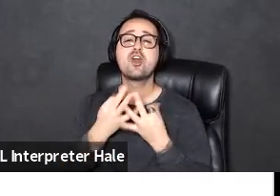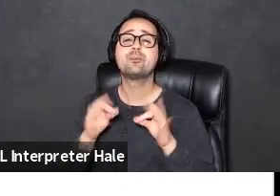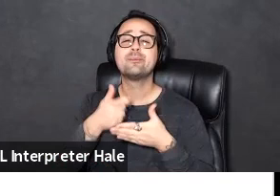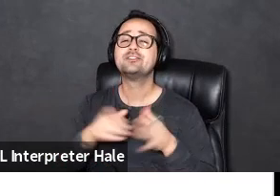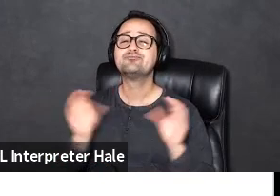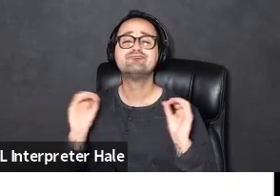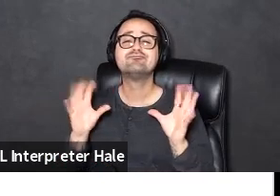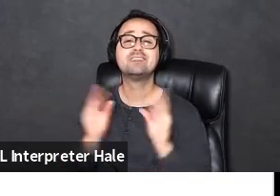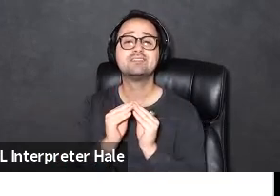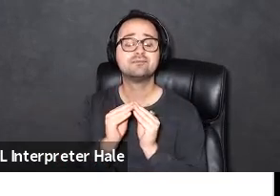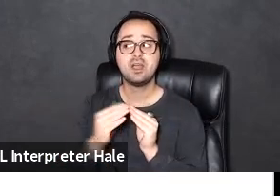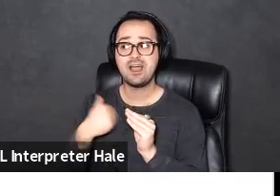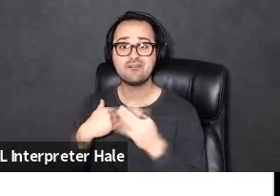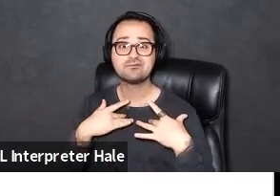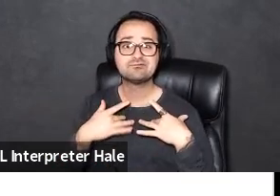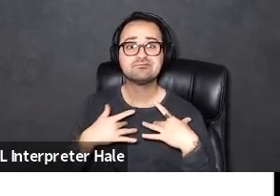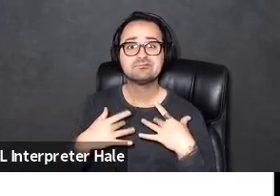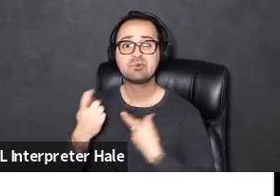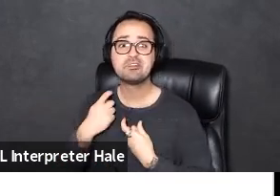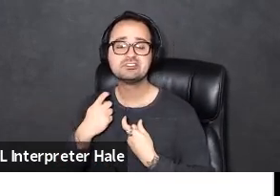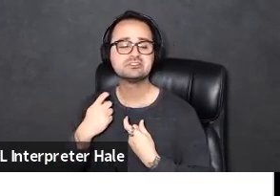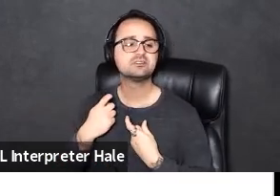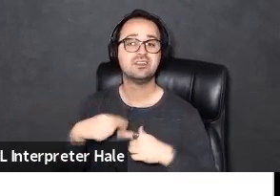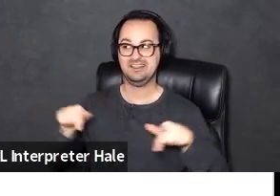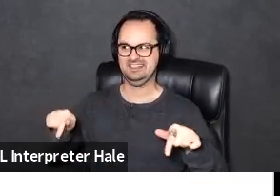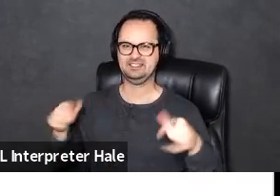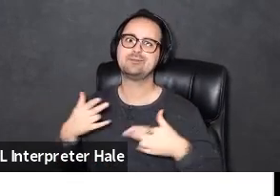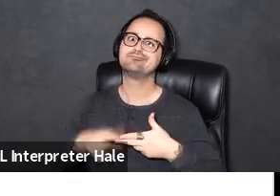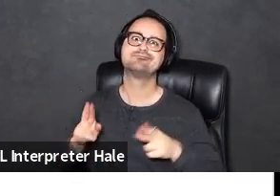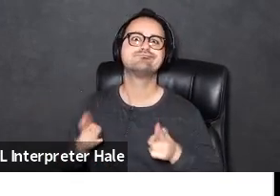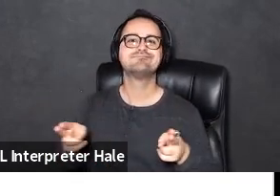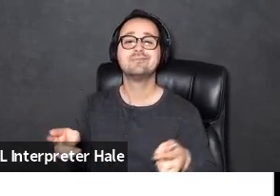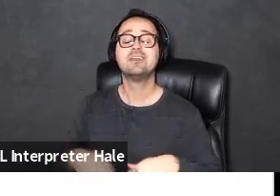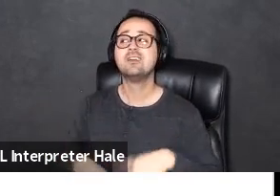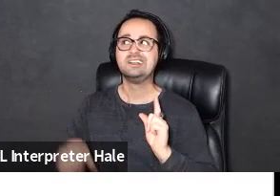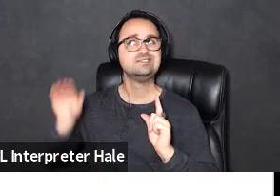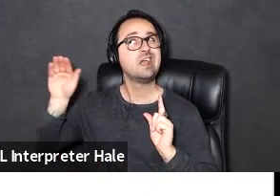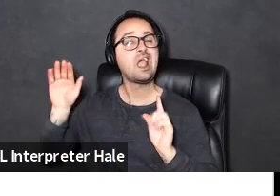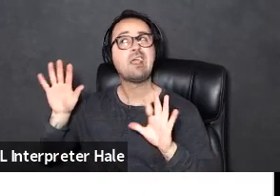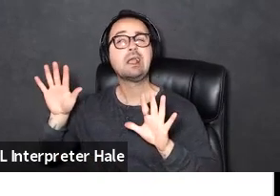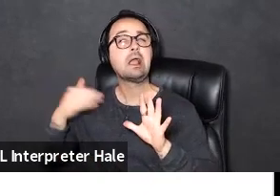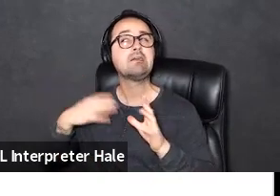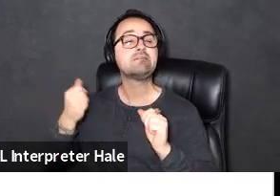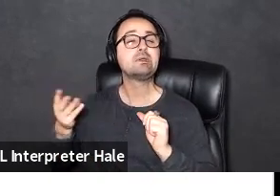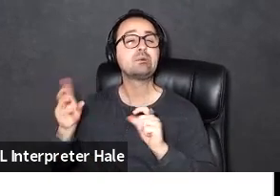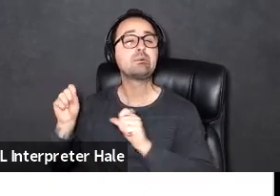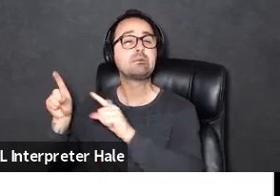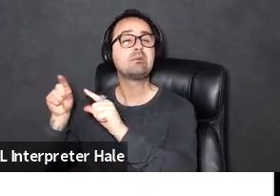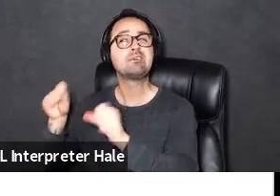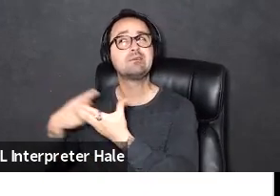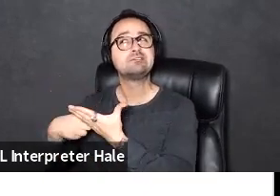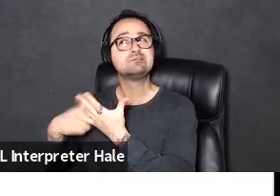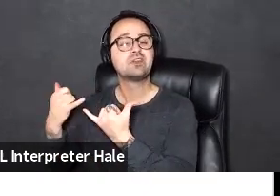If you got questions, you got concerns, you know, this went very quickly. Just if you want to just, hey, look, I got some questions. Can I go over that with